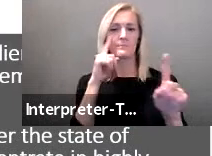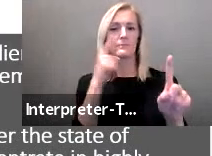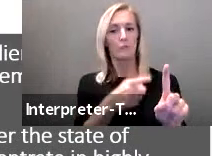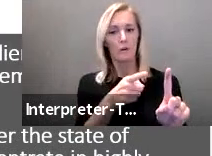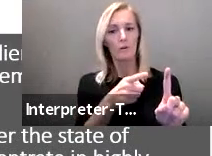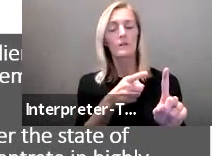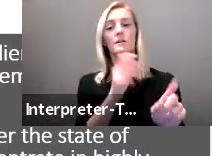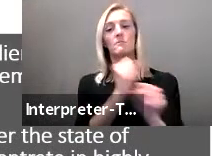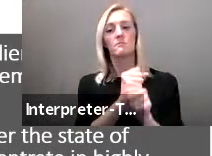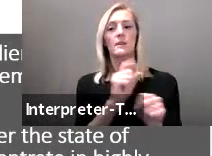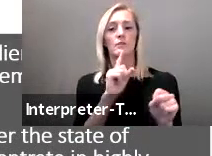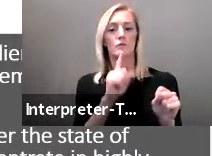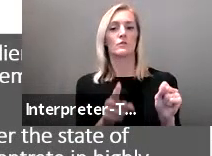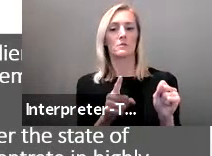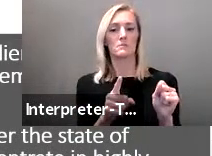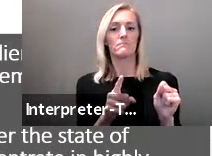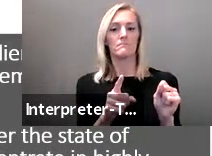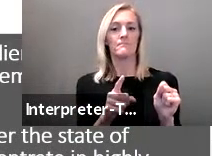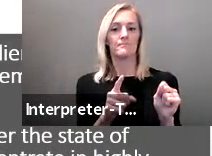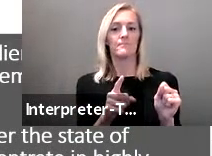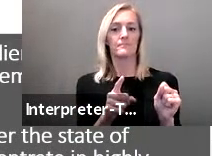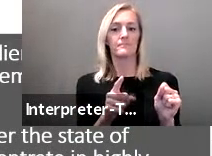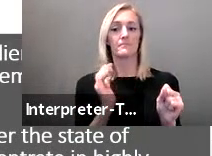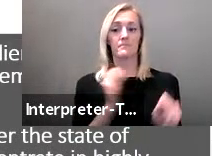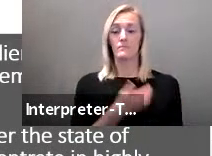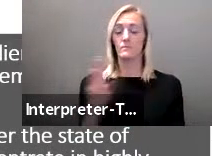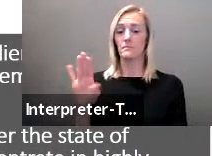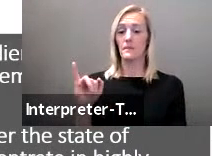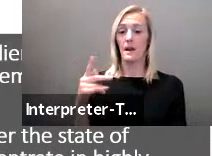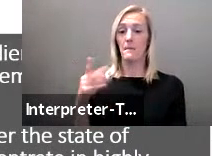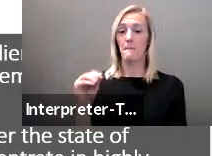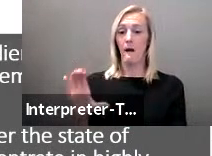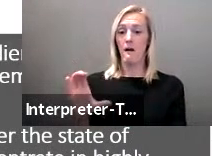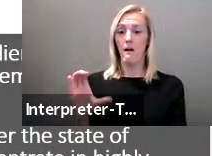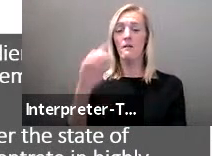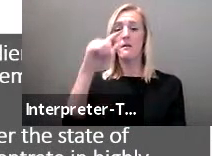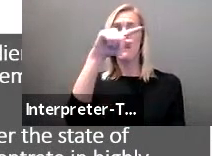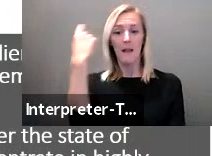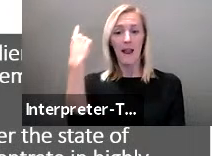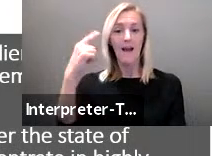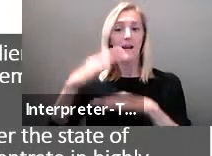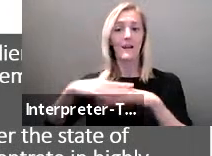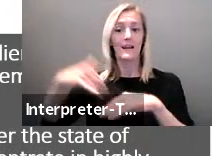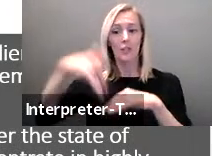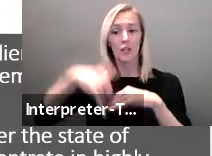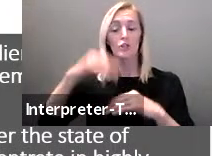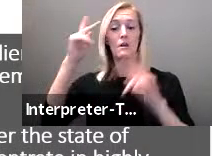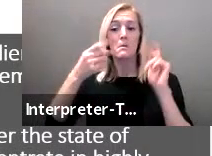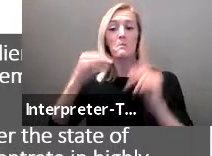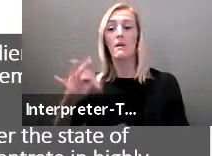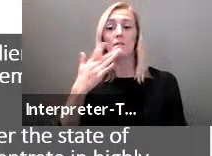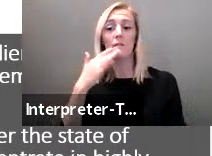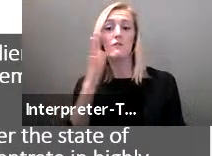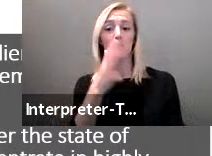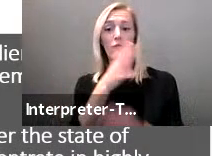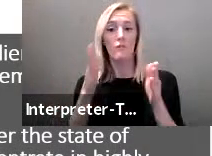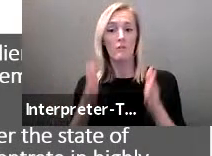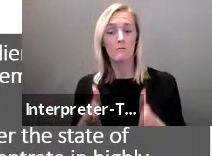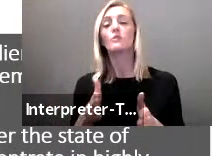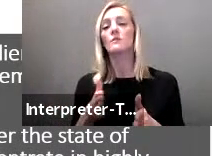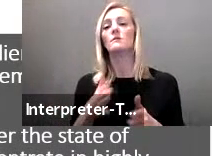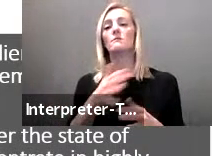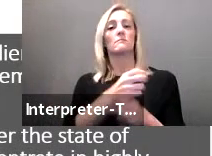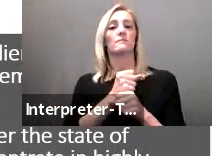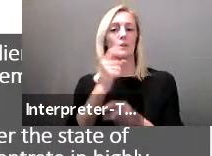make sure that our BIPOC, Black, Indigenous, people of color farmers were getting the